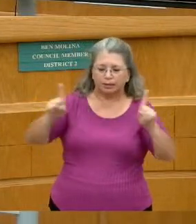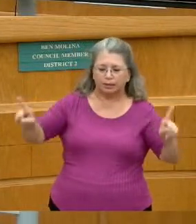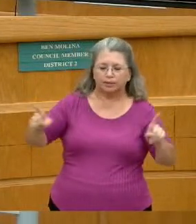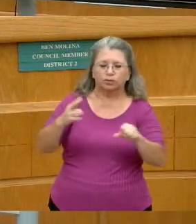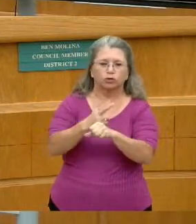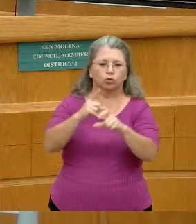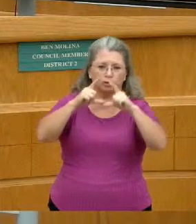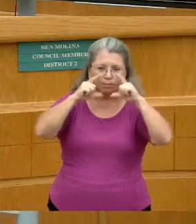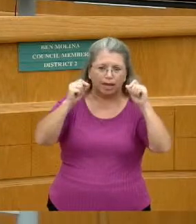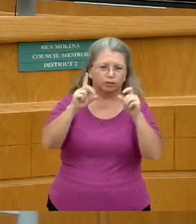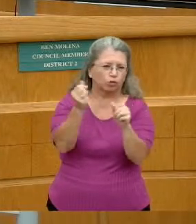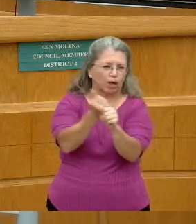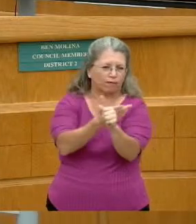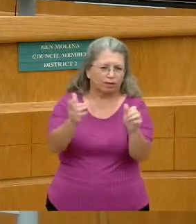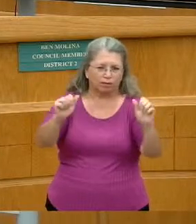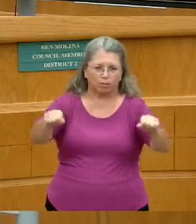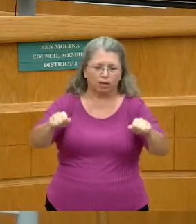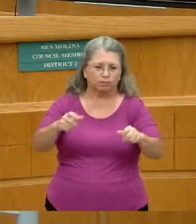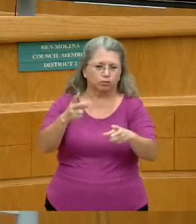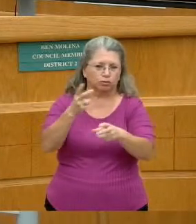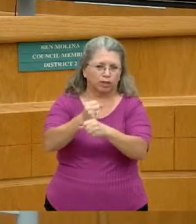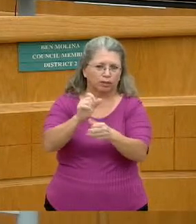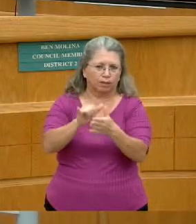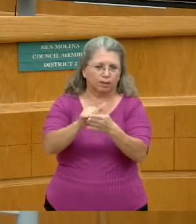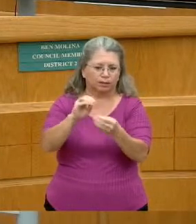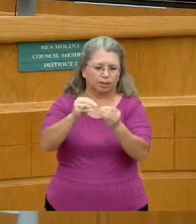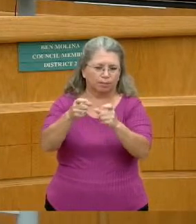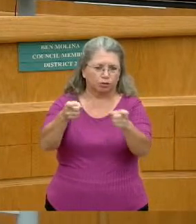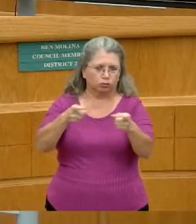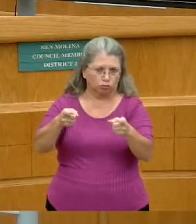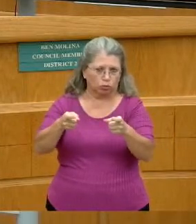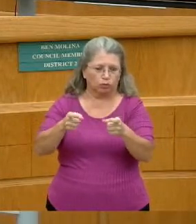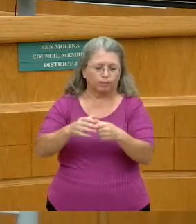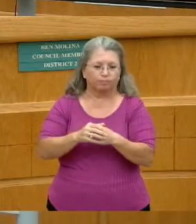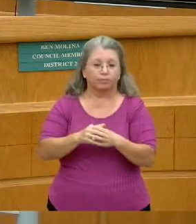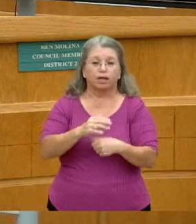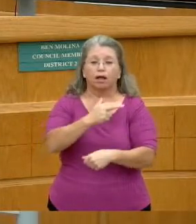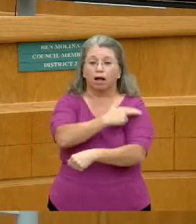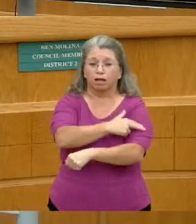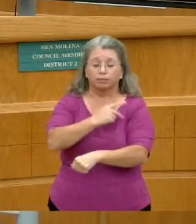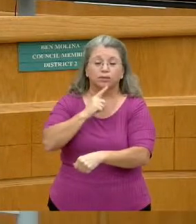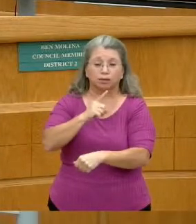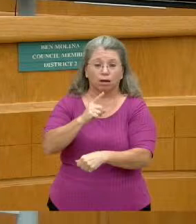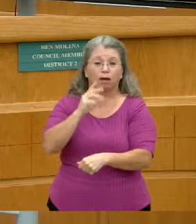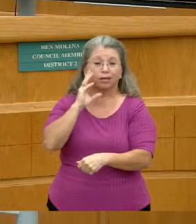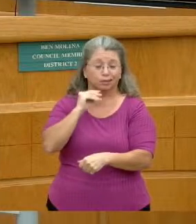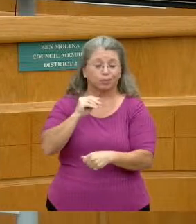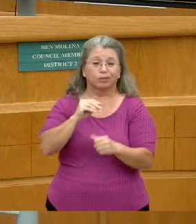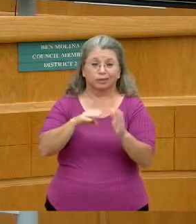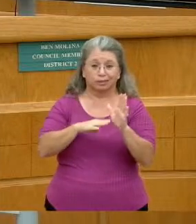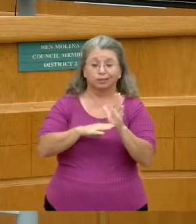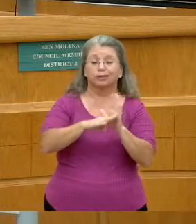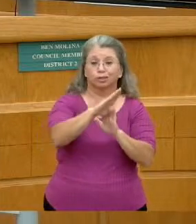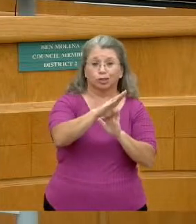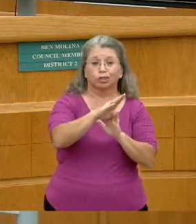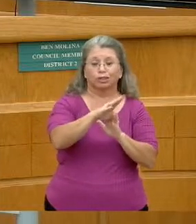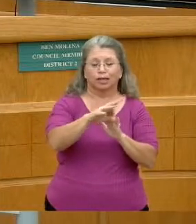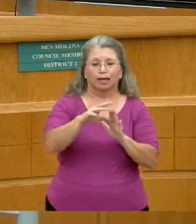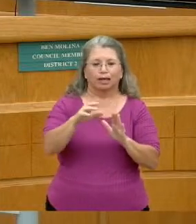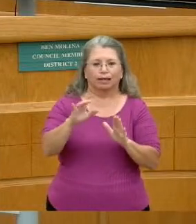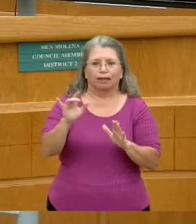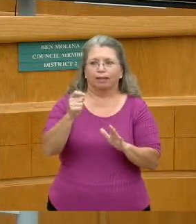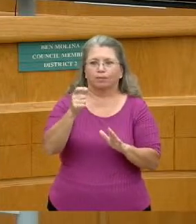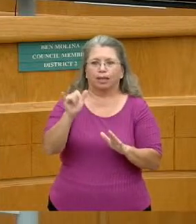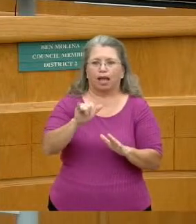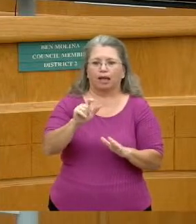to get this transmission rate under control. The hospitals are experiencing a surge. I describe it like a rising tide right